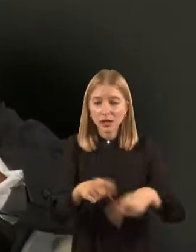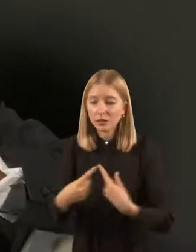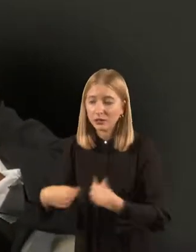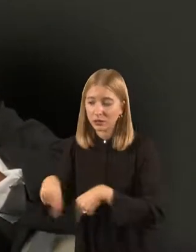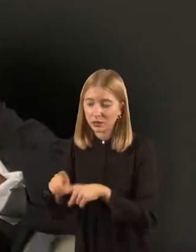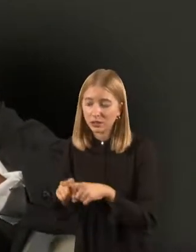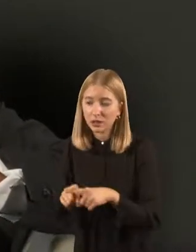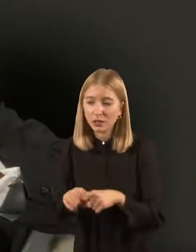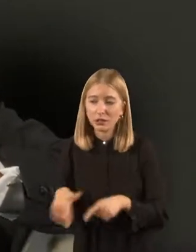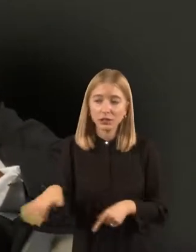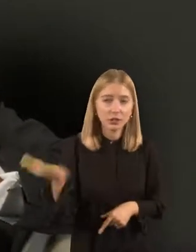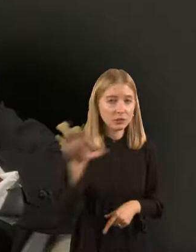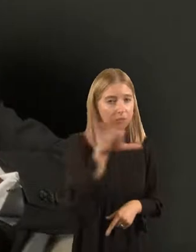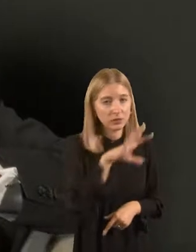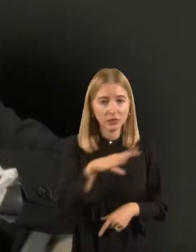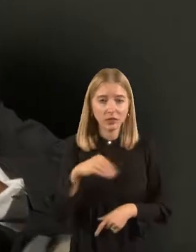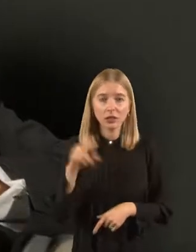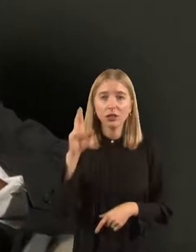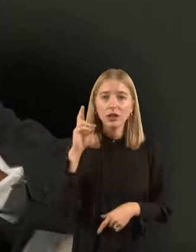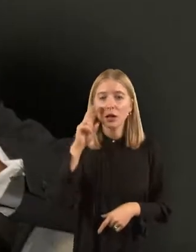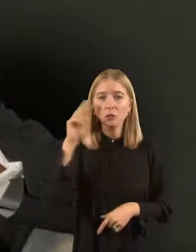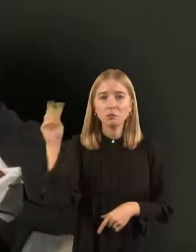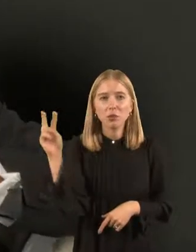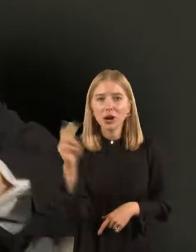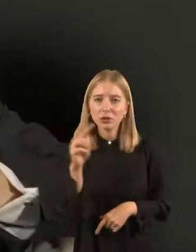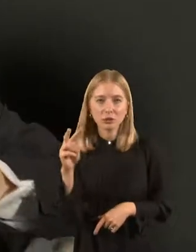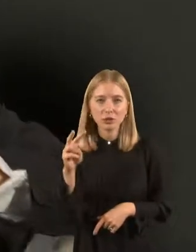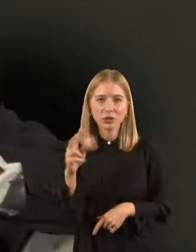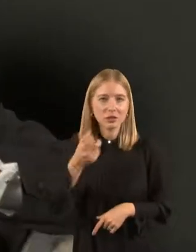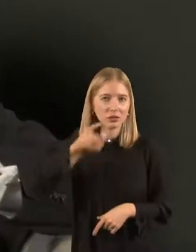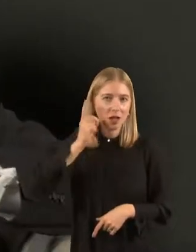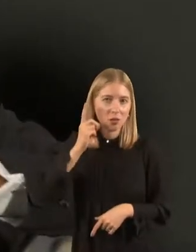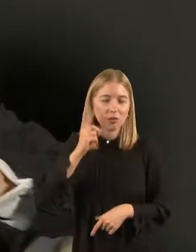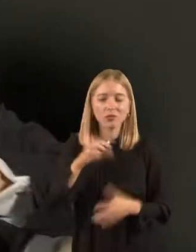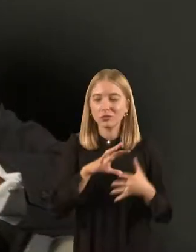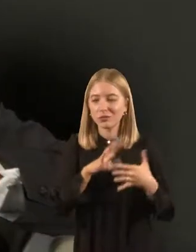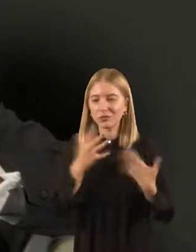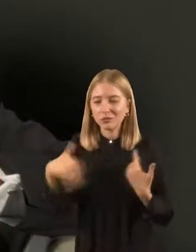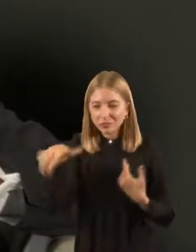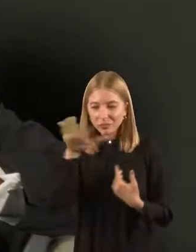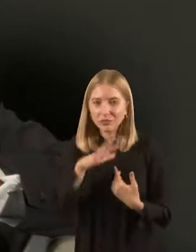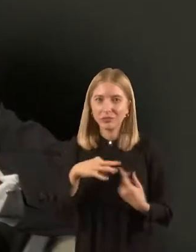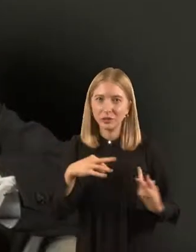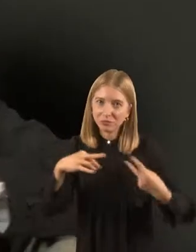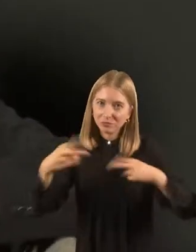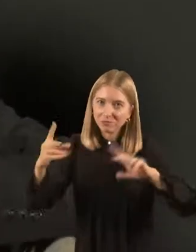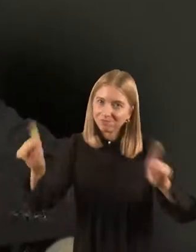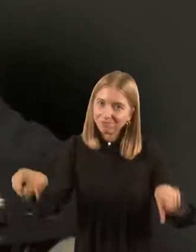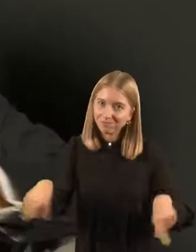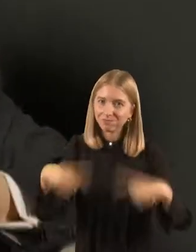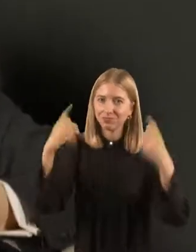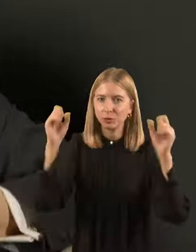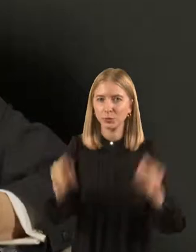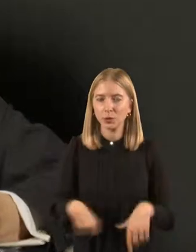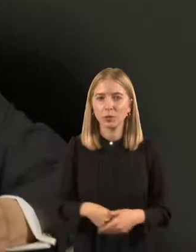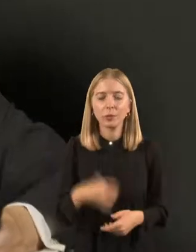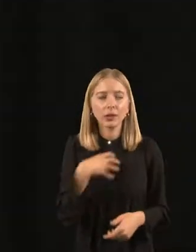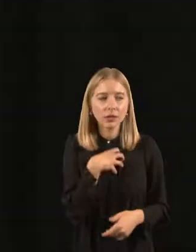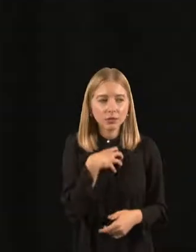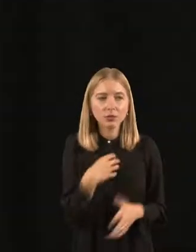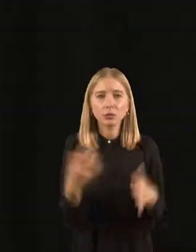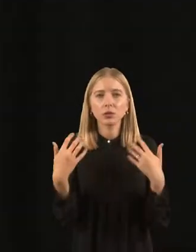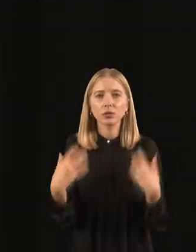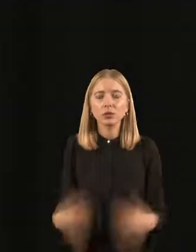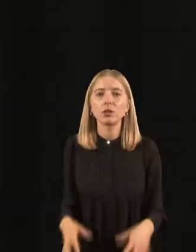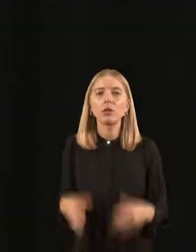need to advance and use massively new technologies and new options for the future. Thank you. Pan Skrinskas,